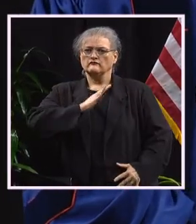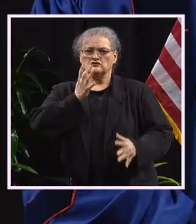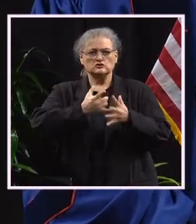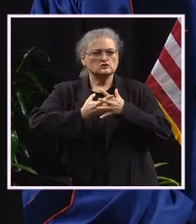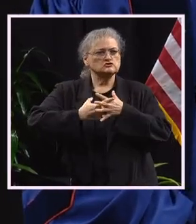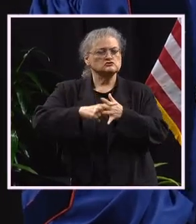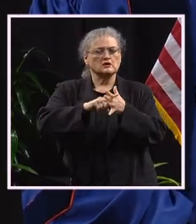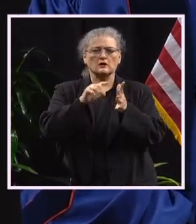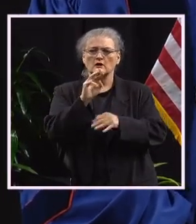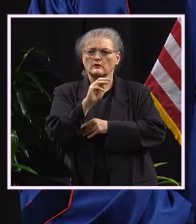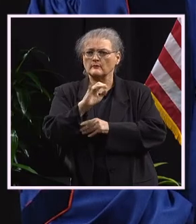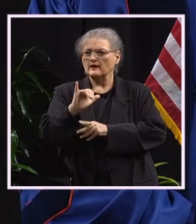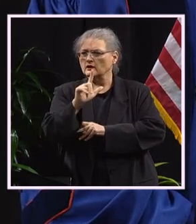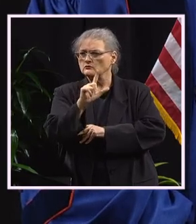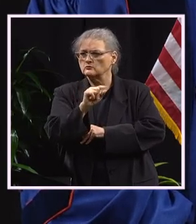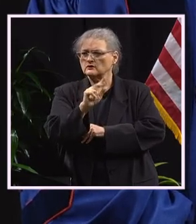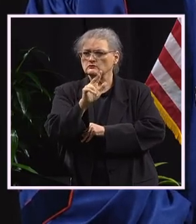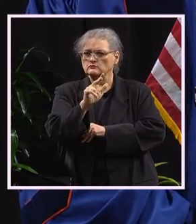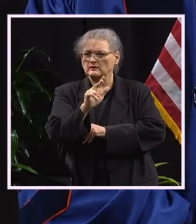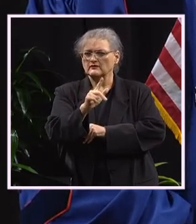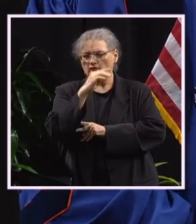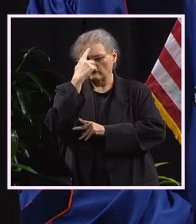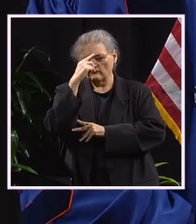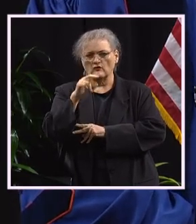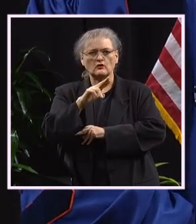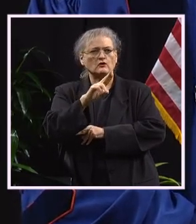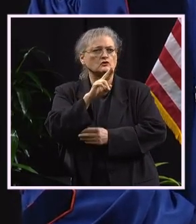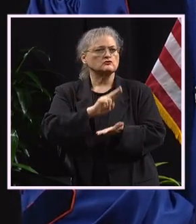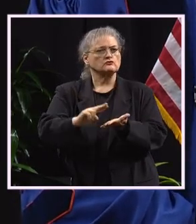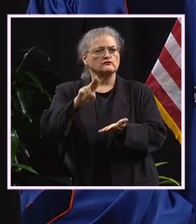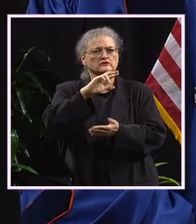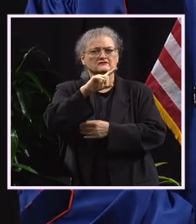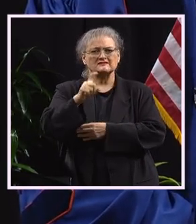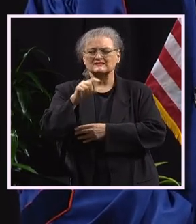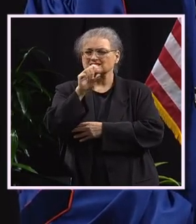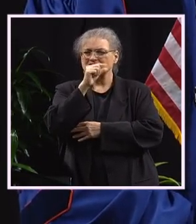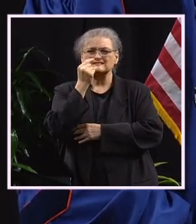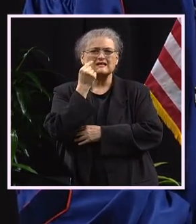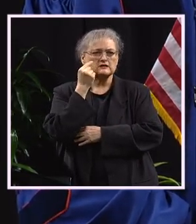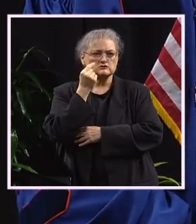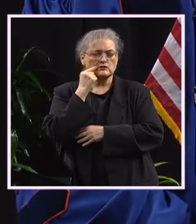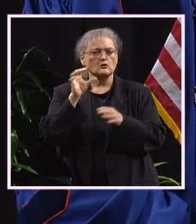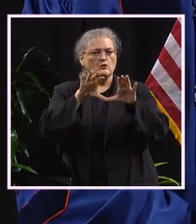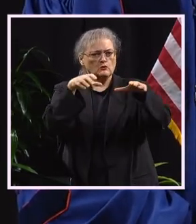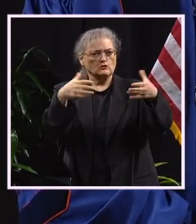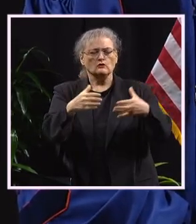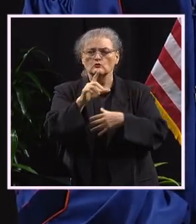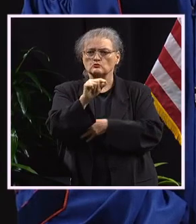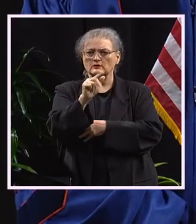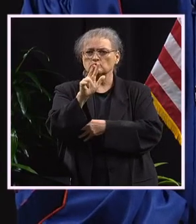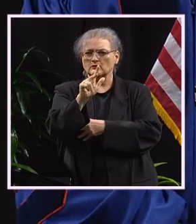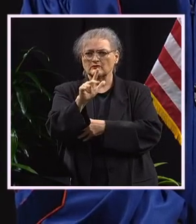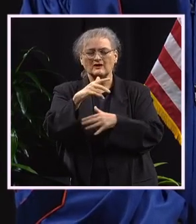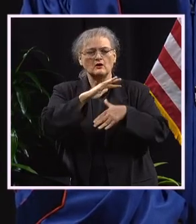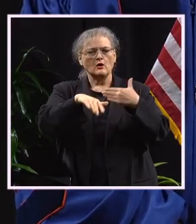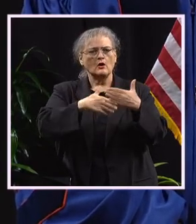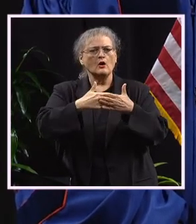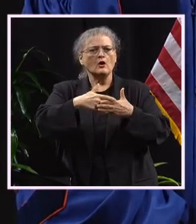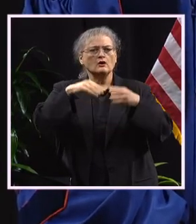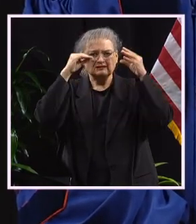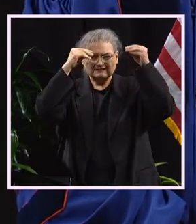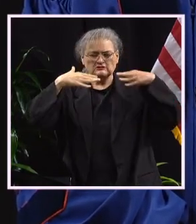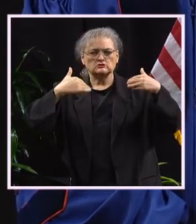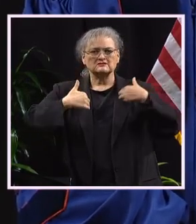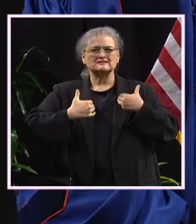Ceremony of the University of Texas at San Antonio for the class of 2023, will the banner marshals conveying the banners for the